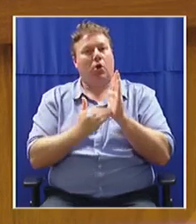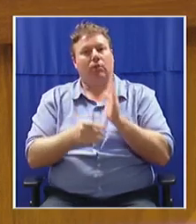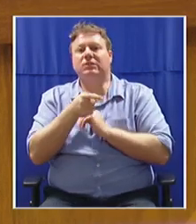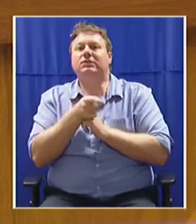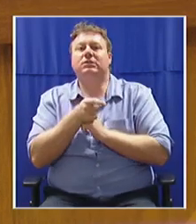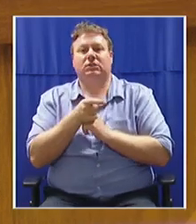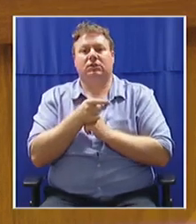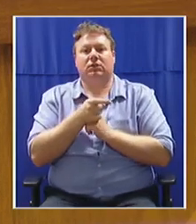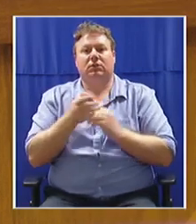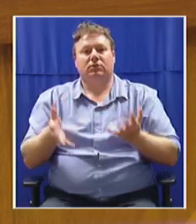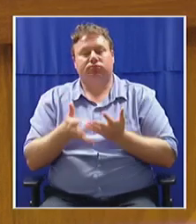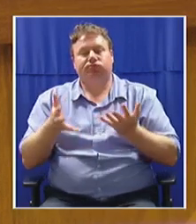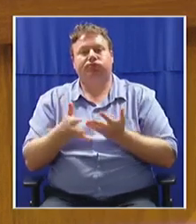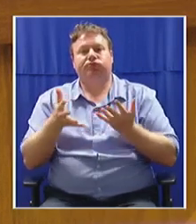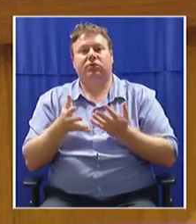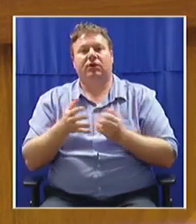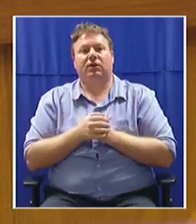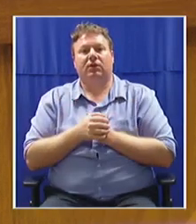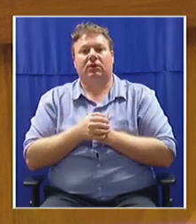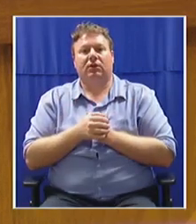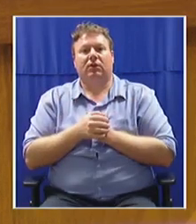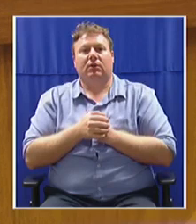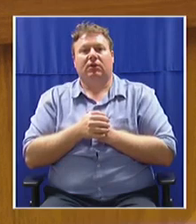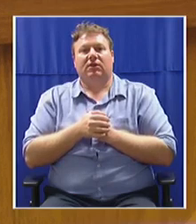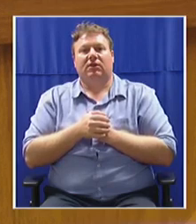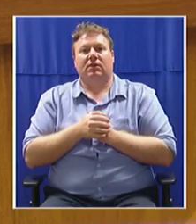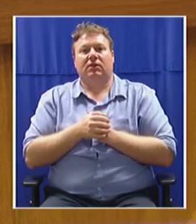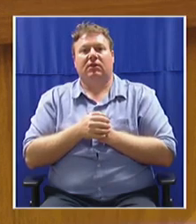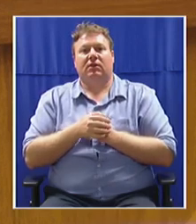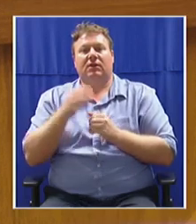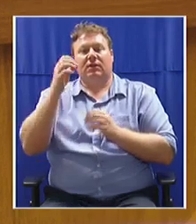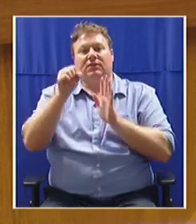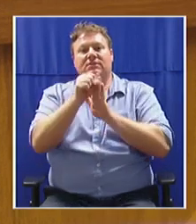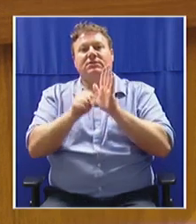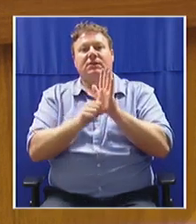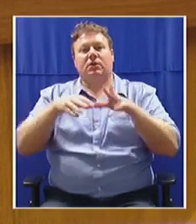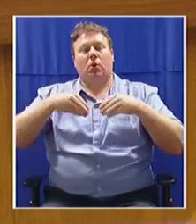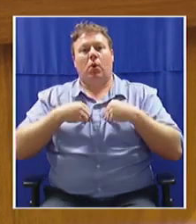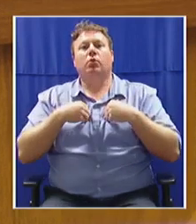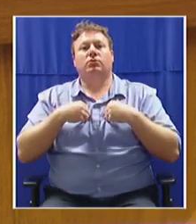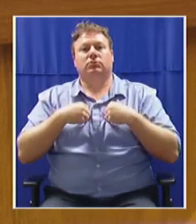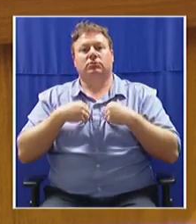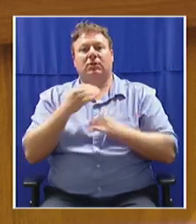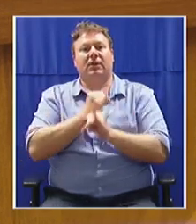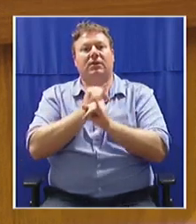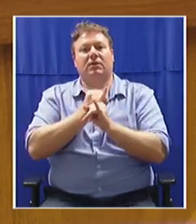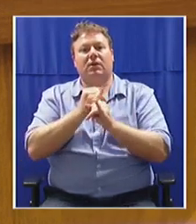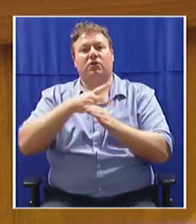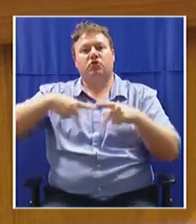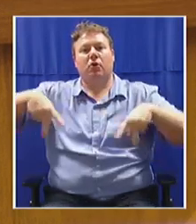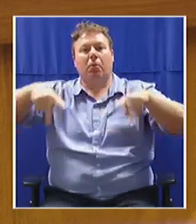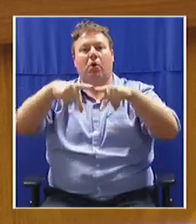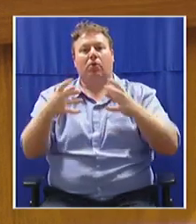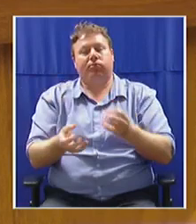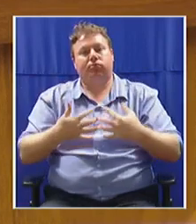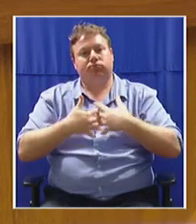South Africa's state-owned industrial parks and enable them to serve as catalysts for broader